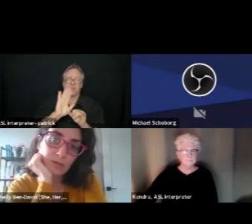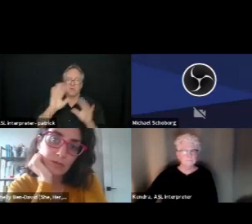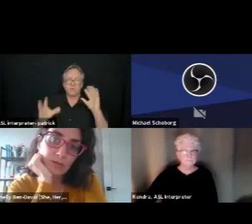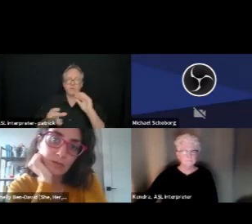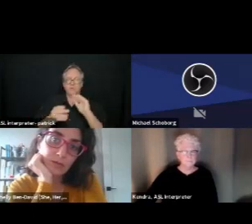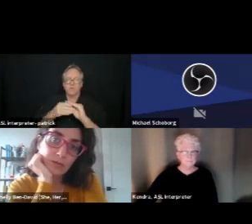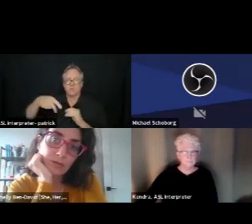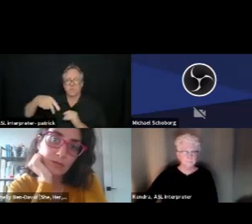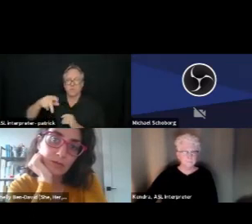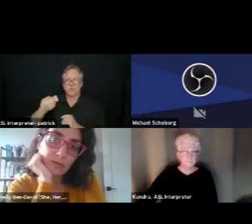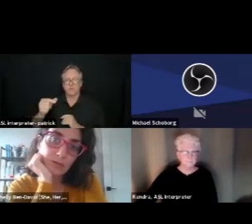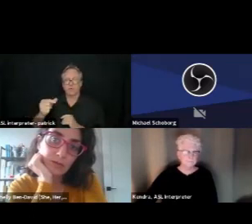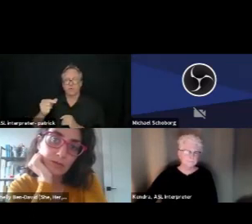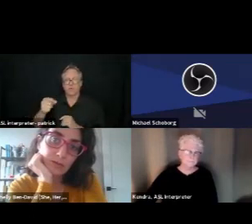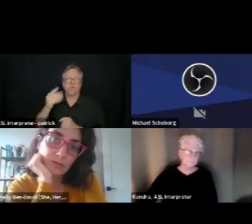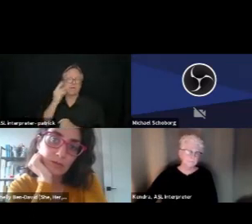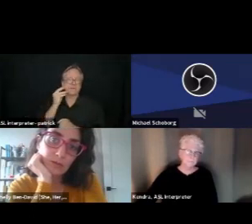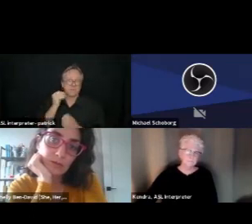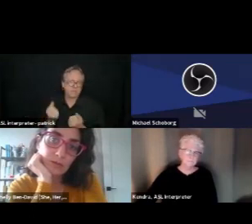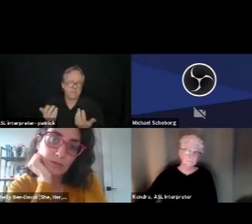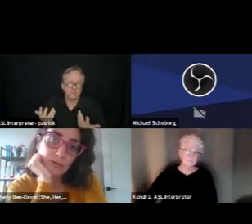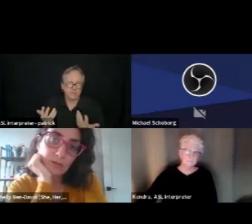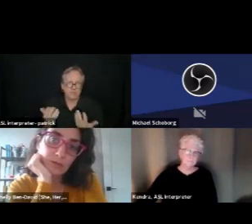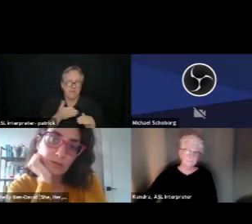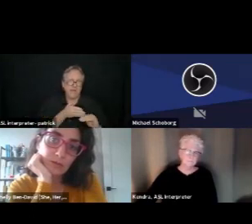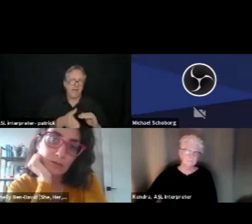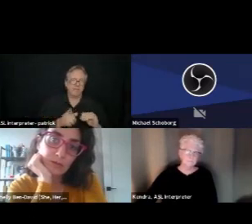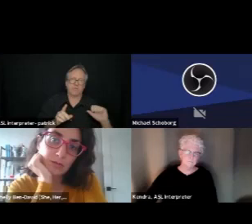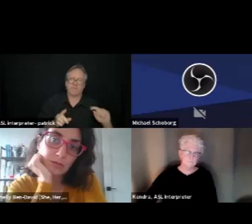of post-traumatic growth that they experienced after their